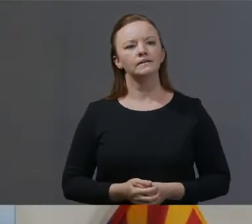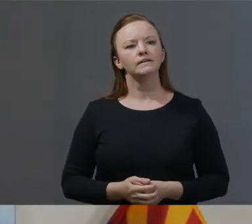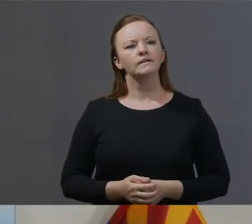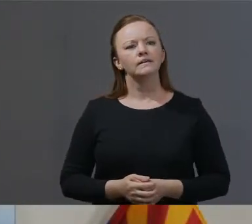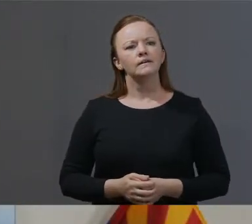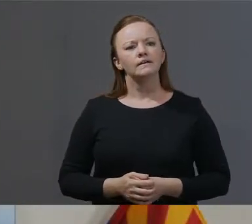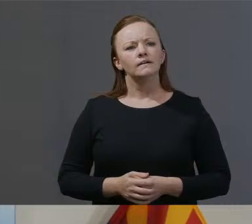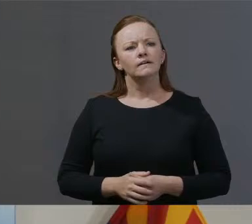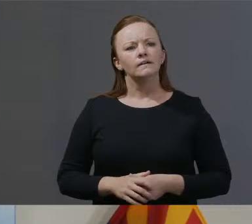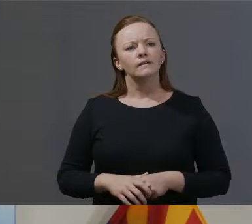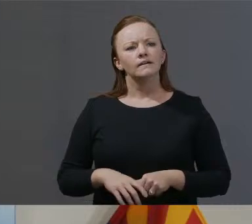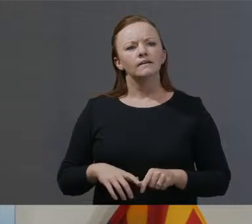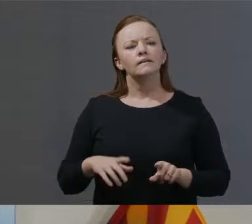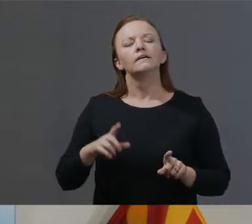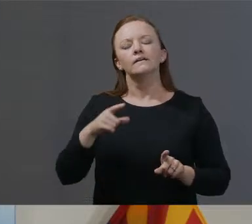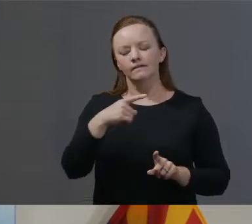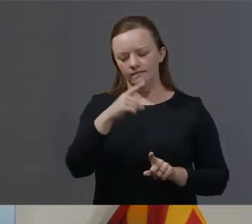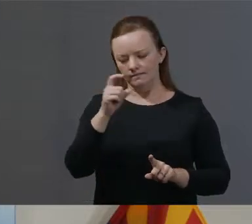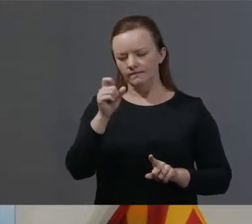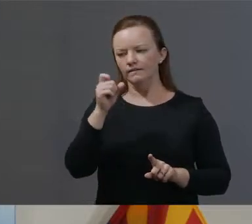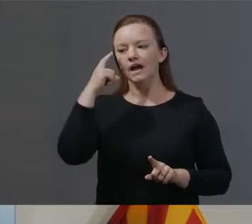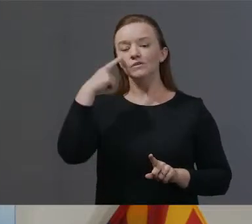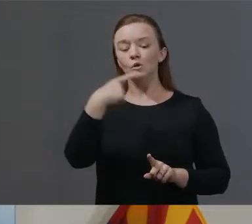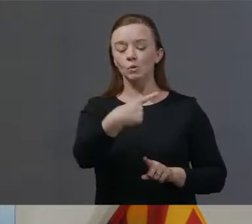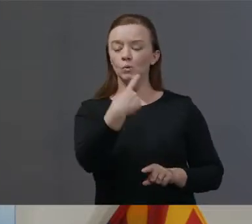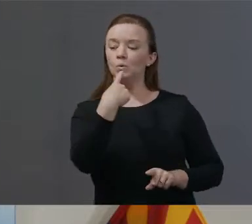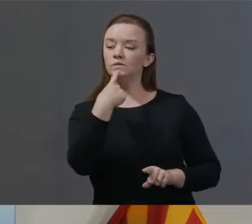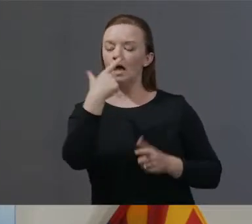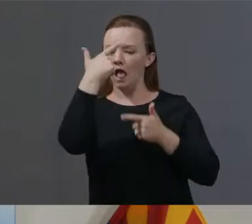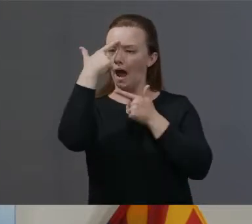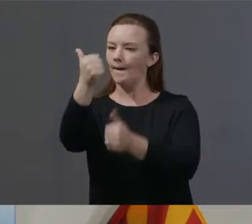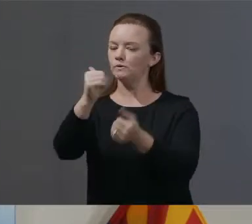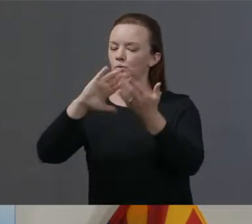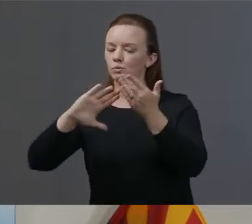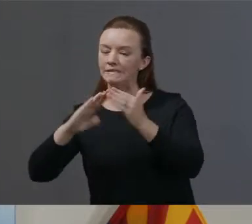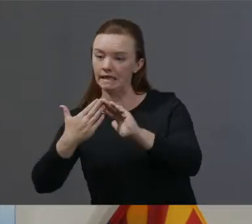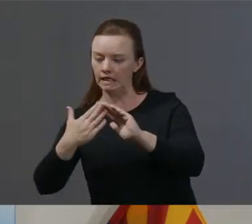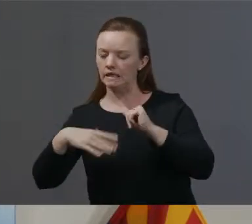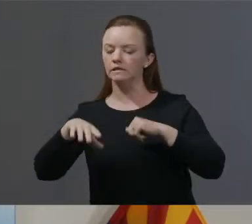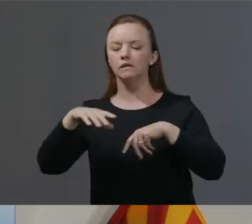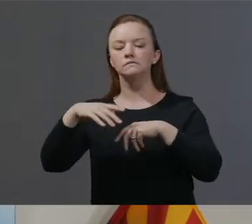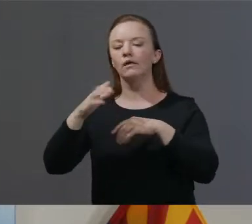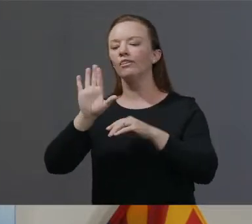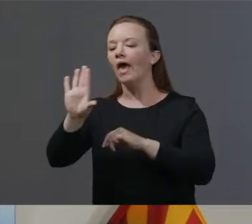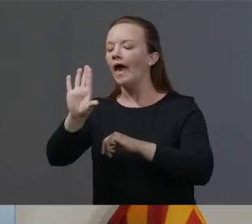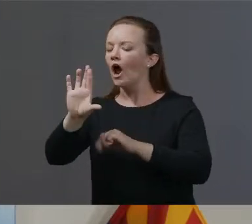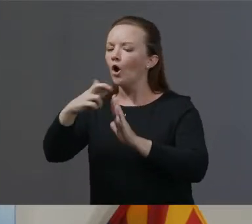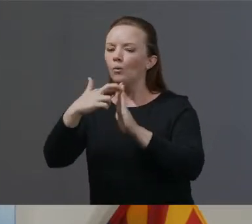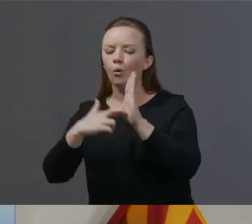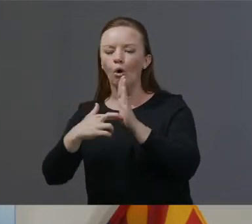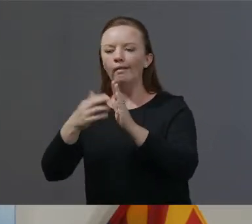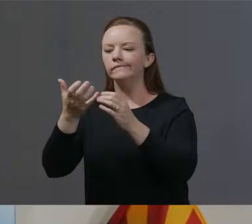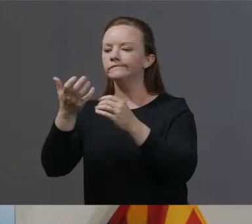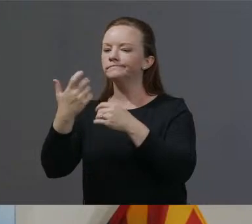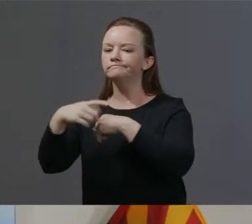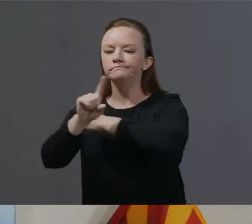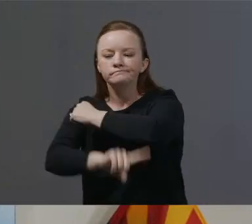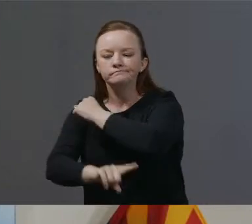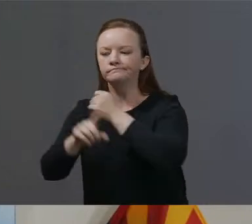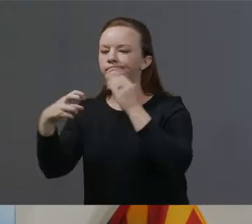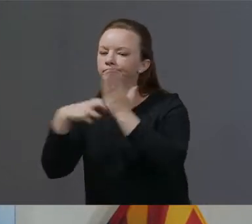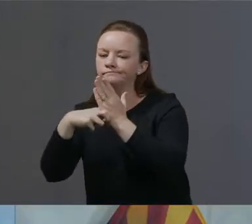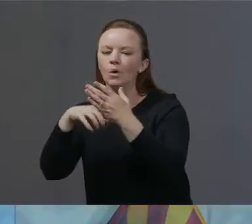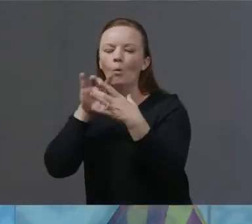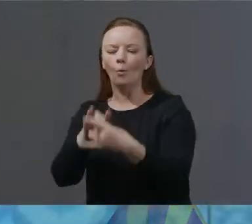Governor, you said that you've left it up to cities to do their own enforcements on masks, on restaurants, and I would assume large gatherings after